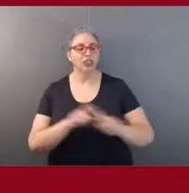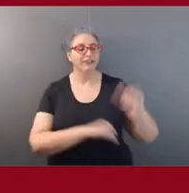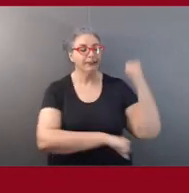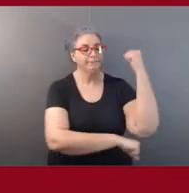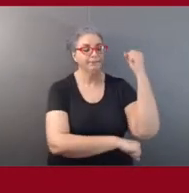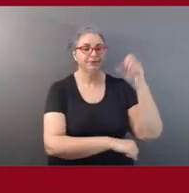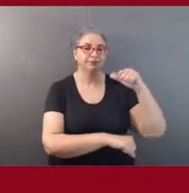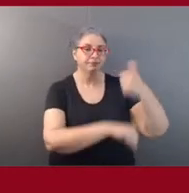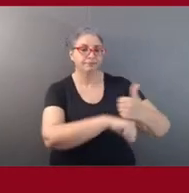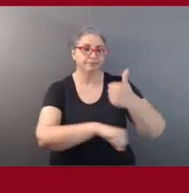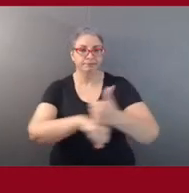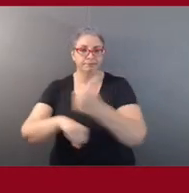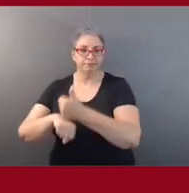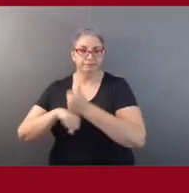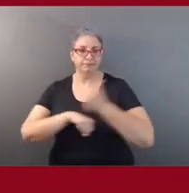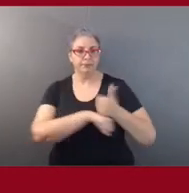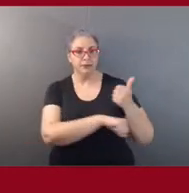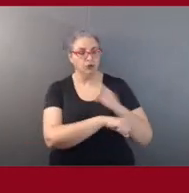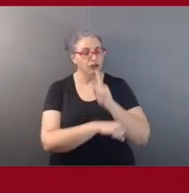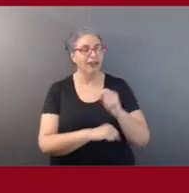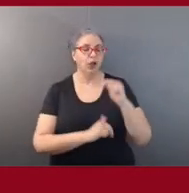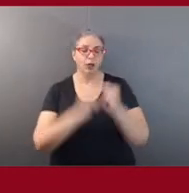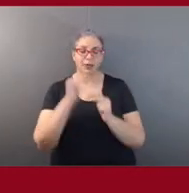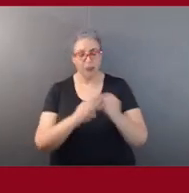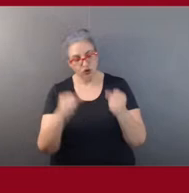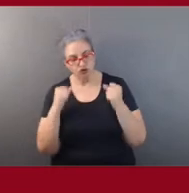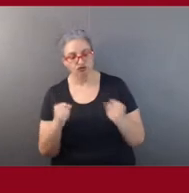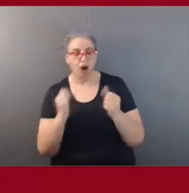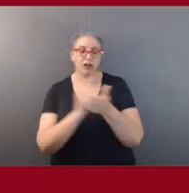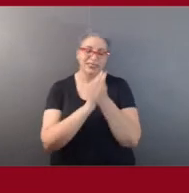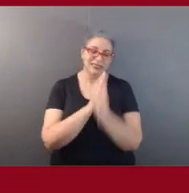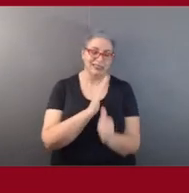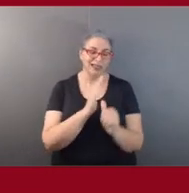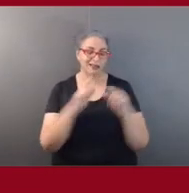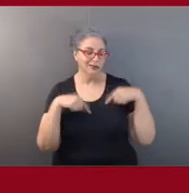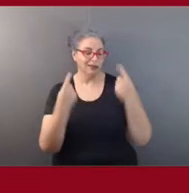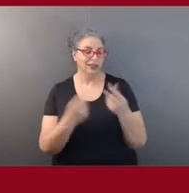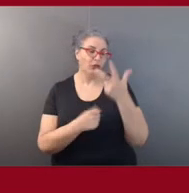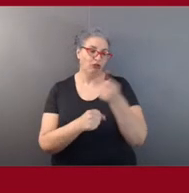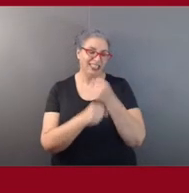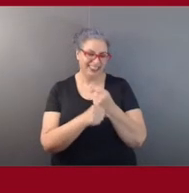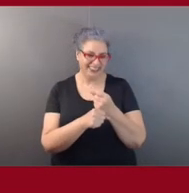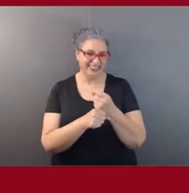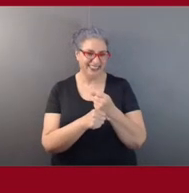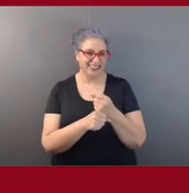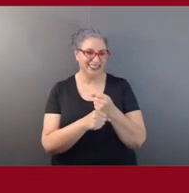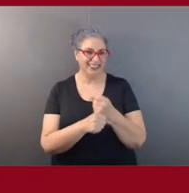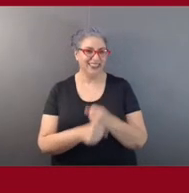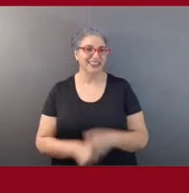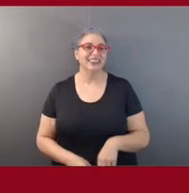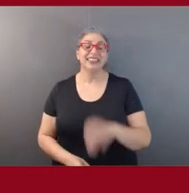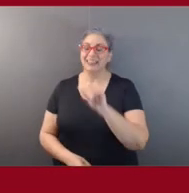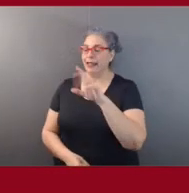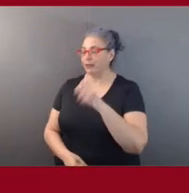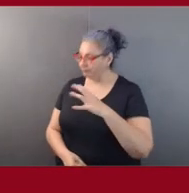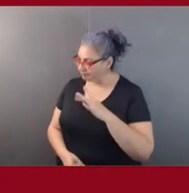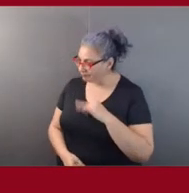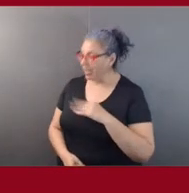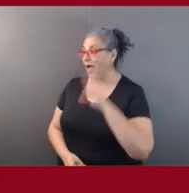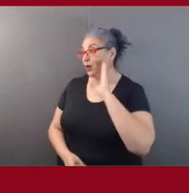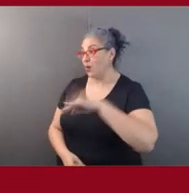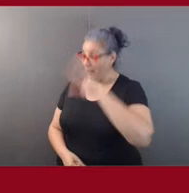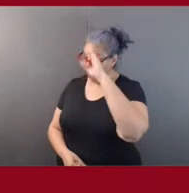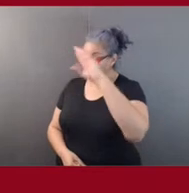So was able to build a really strong skill set in the last 3 years. Very cool. And I know Hello Sunshine has so many